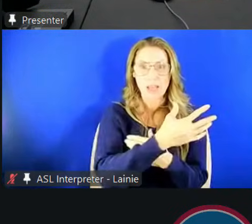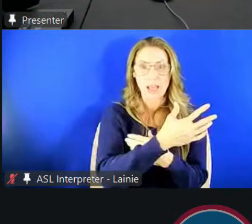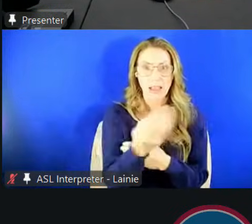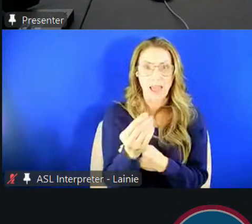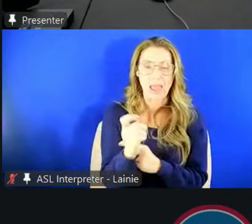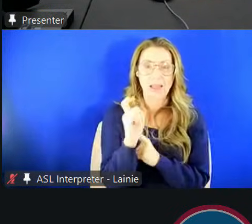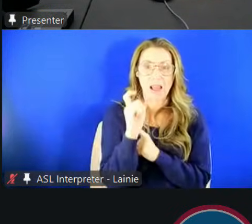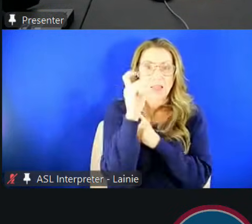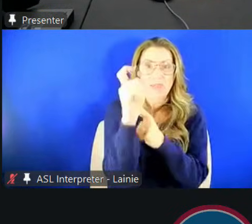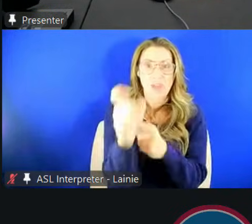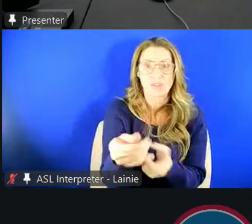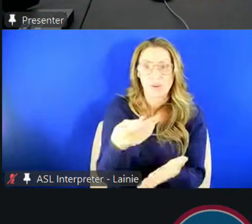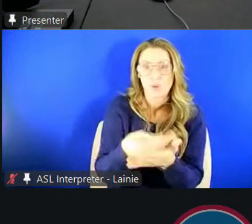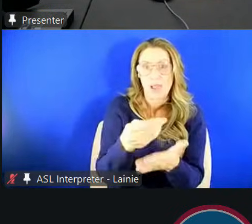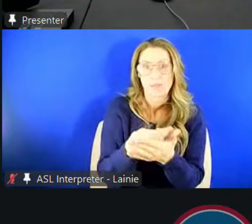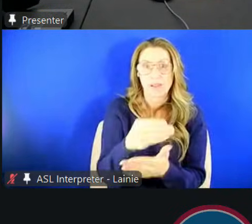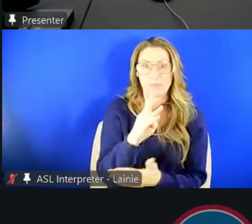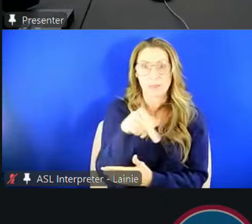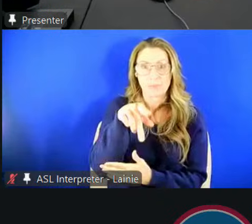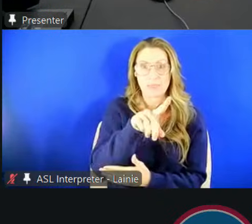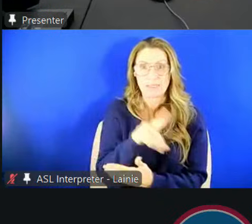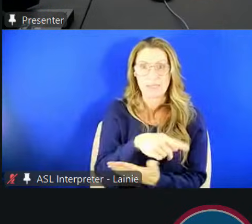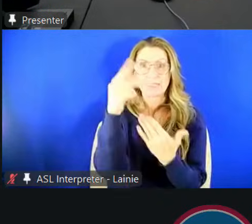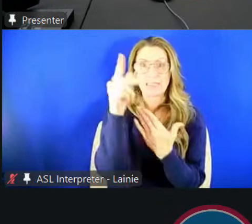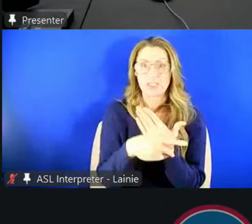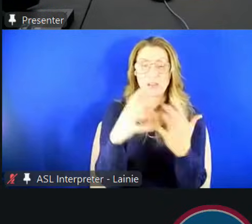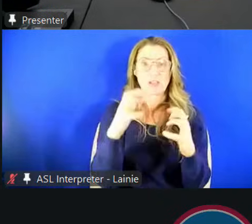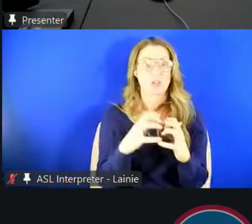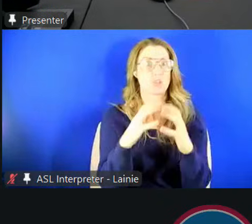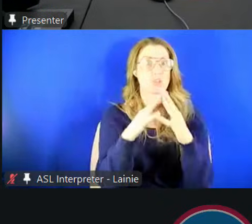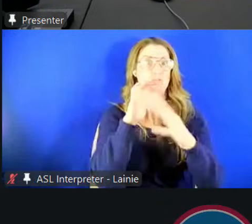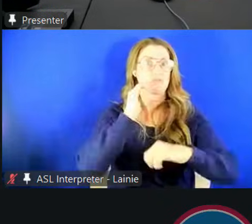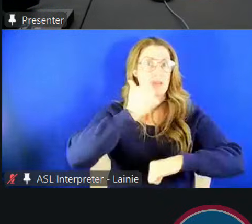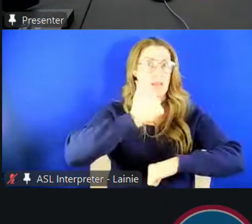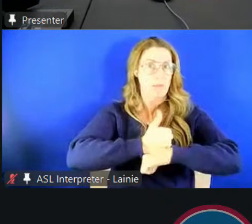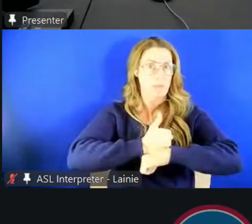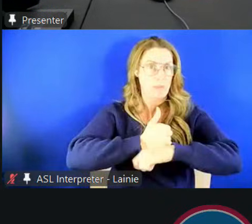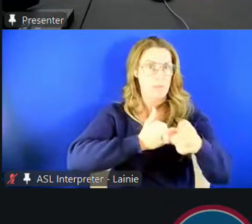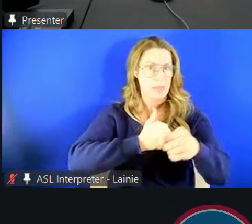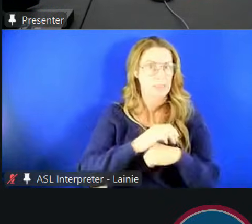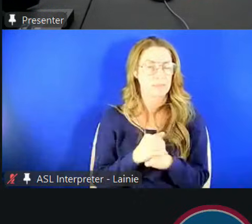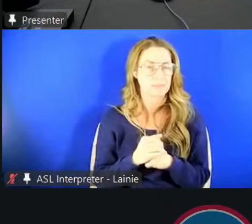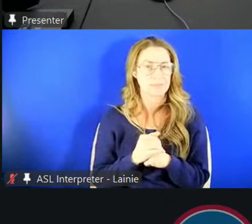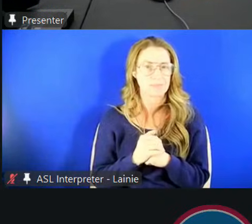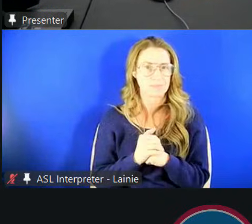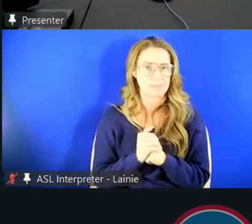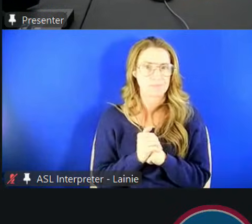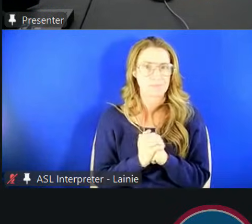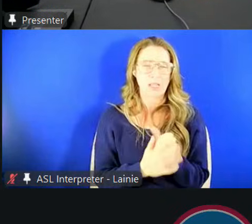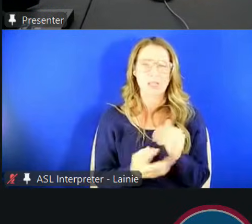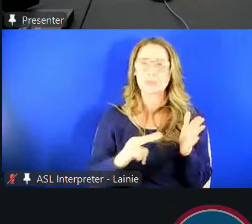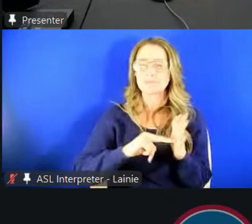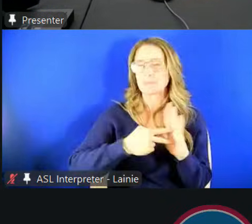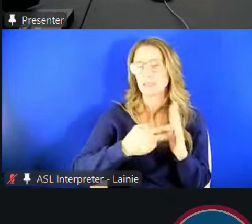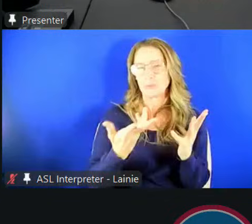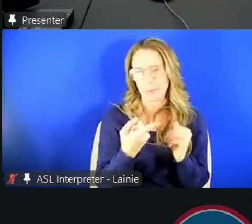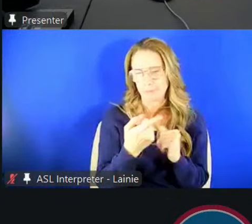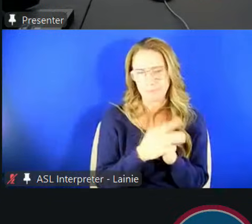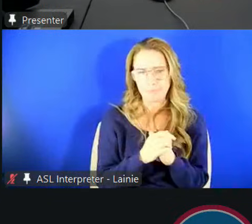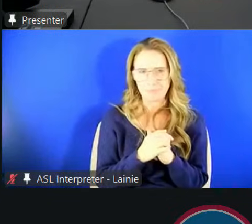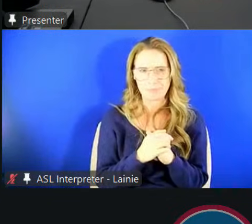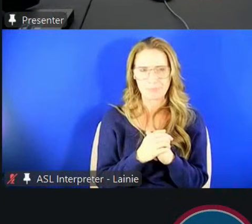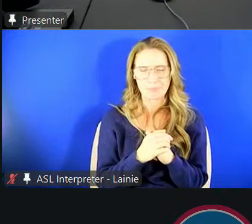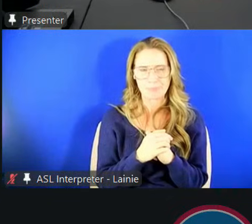grant-funded bus priority zones initiative to implement this type of work. What it is similar as opposed